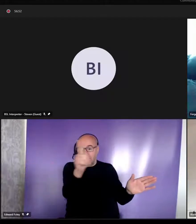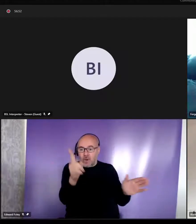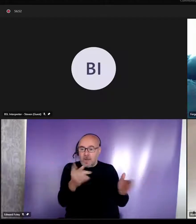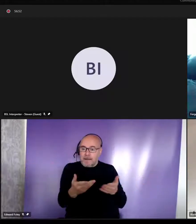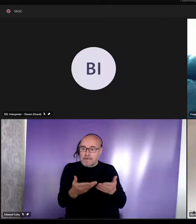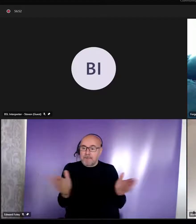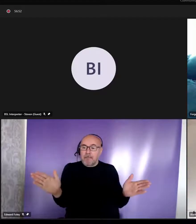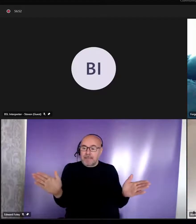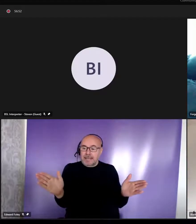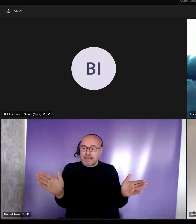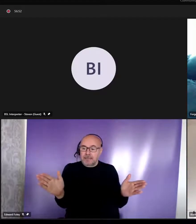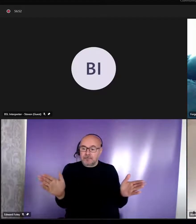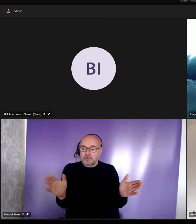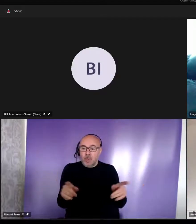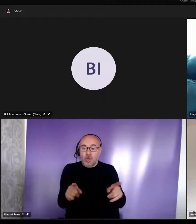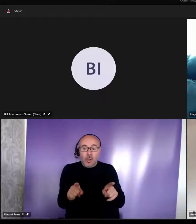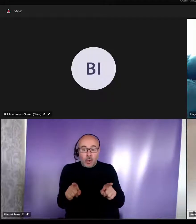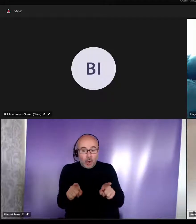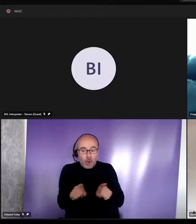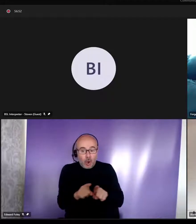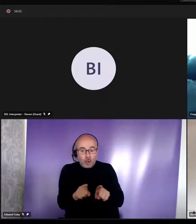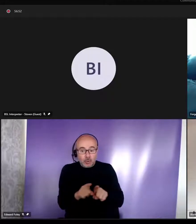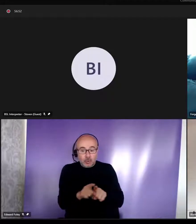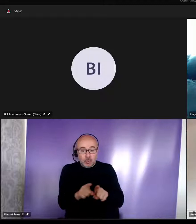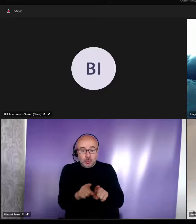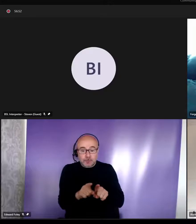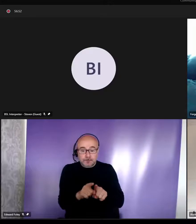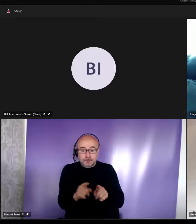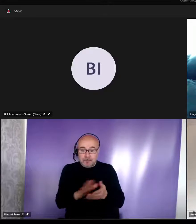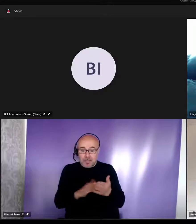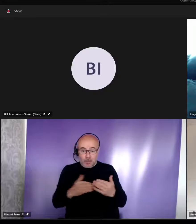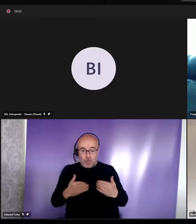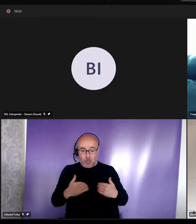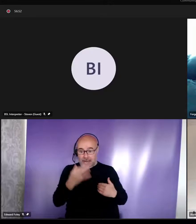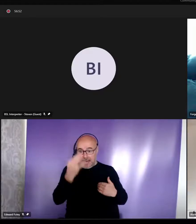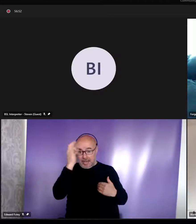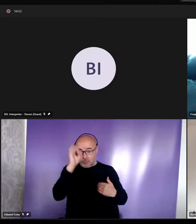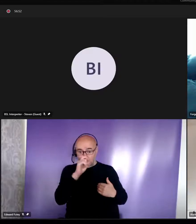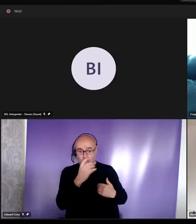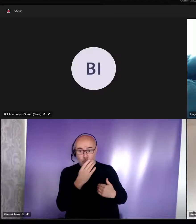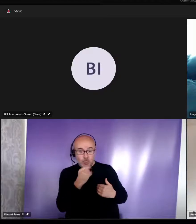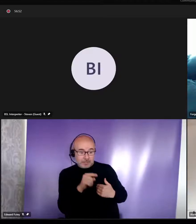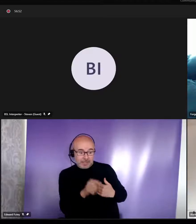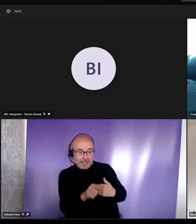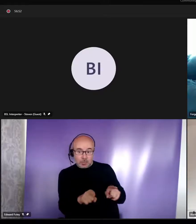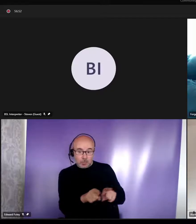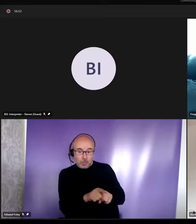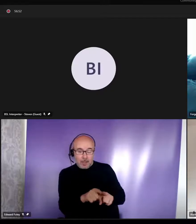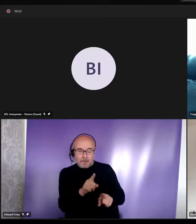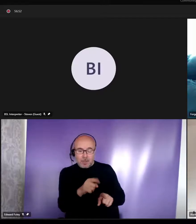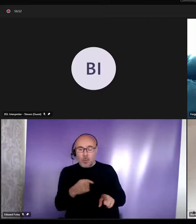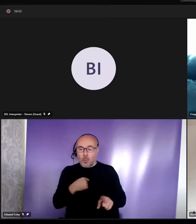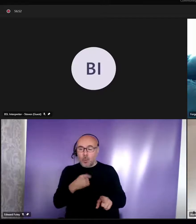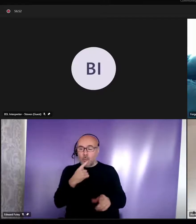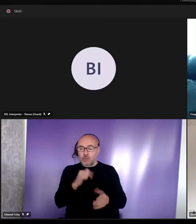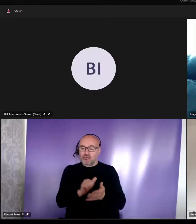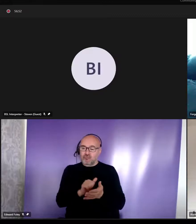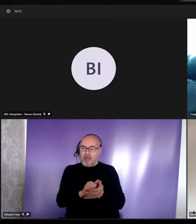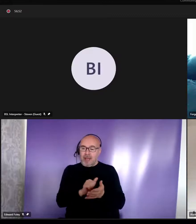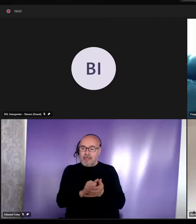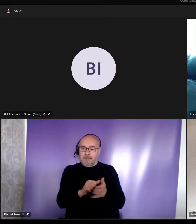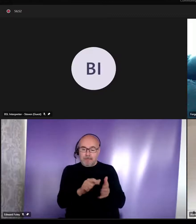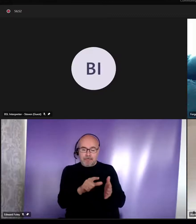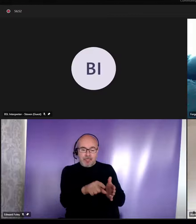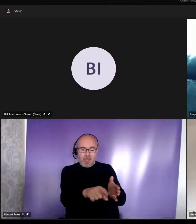and perhaps by the council. But we would rather ensure that these charging points are